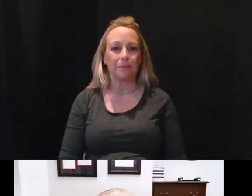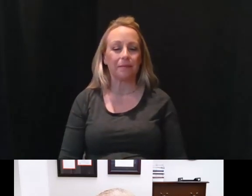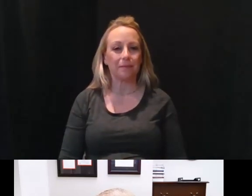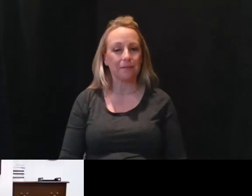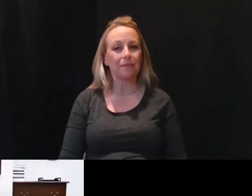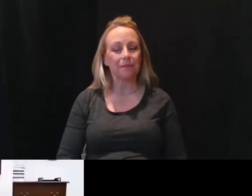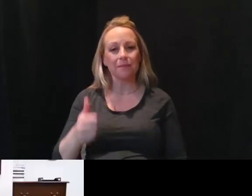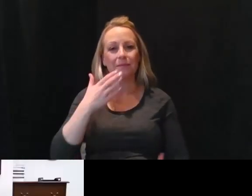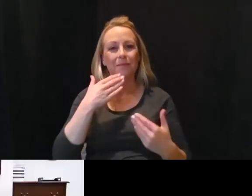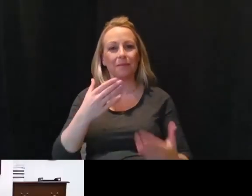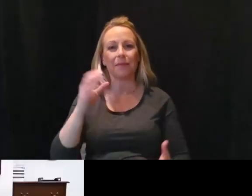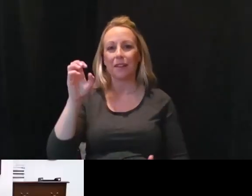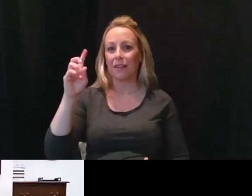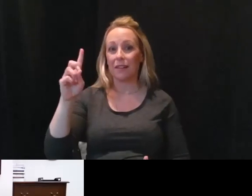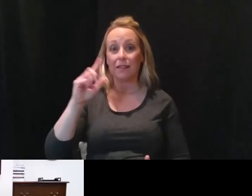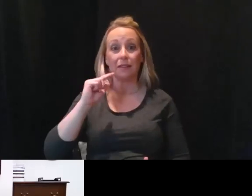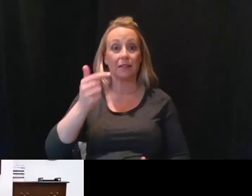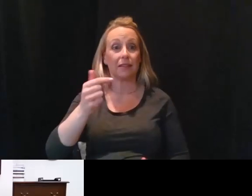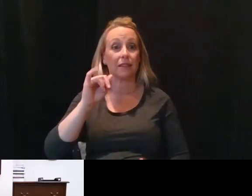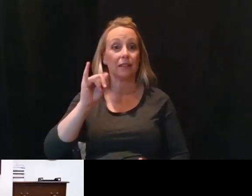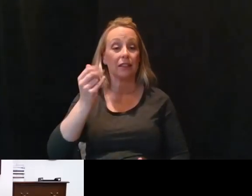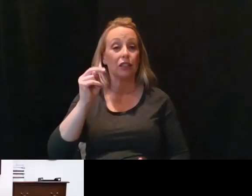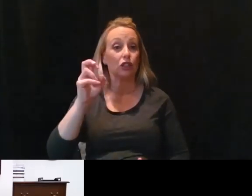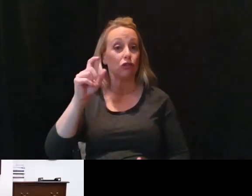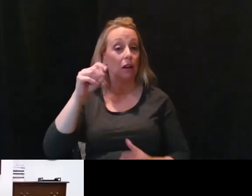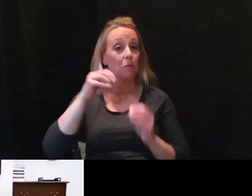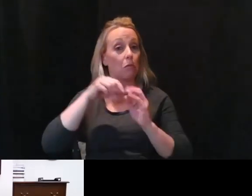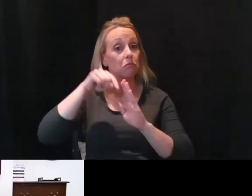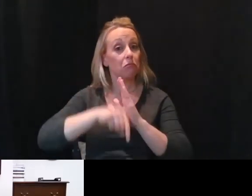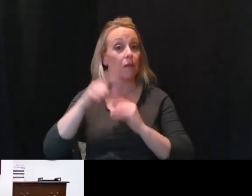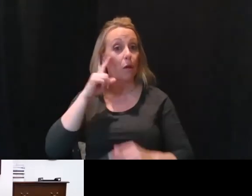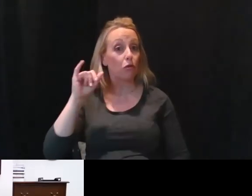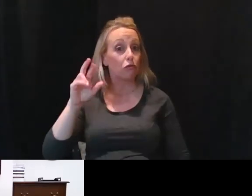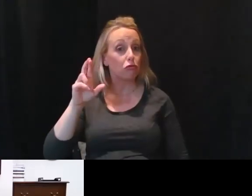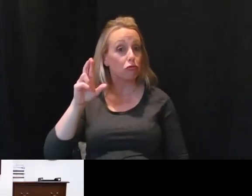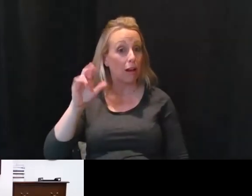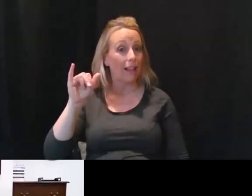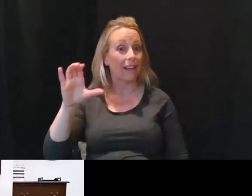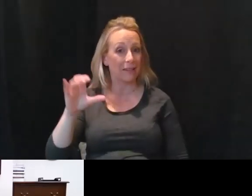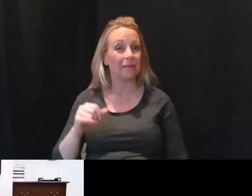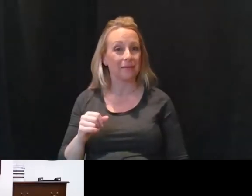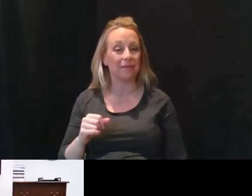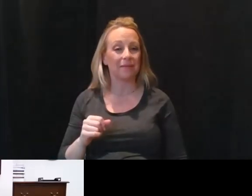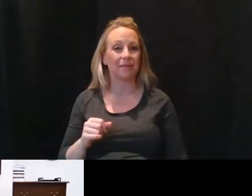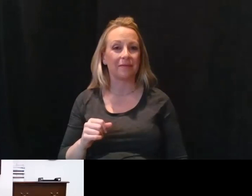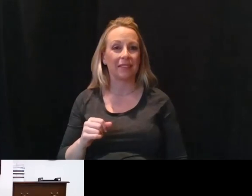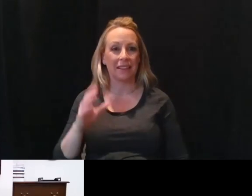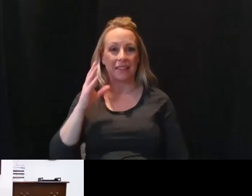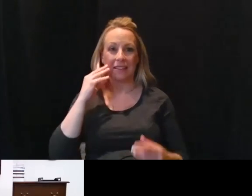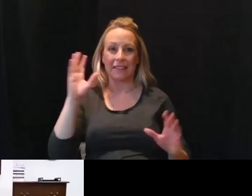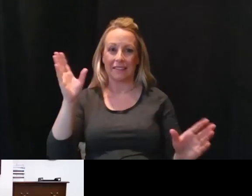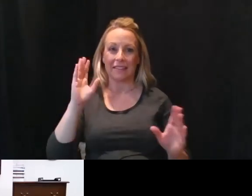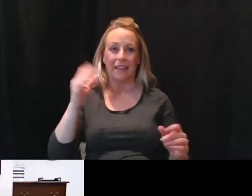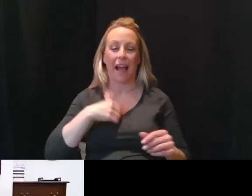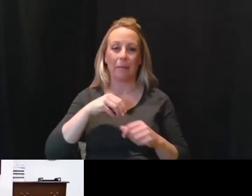Thank you, Ed. Next, we'll hear from Janet with a little bit more information for Rock Island County. I'm coming to you from the Greater Quad City